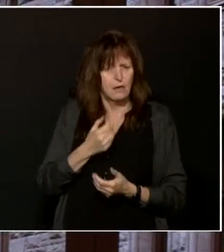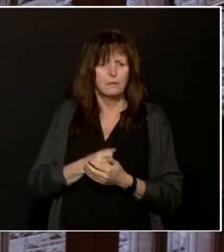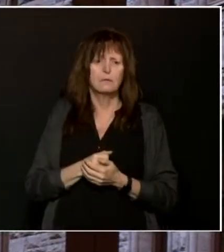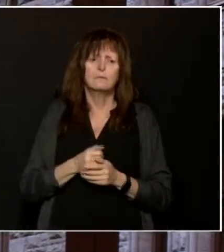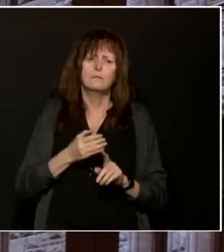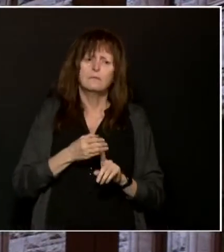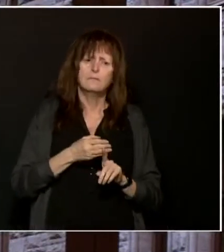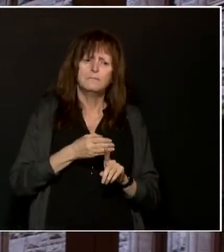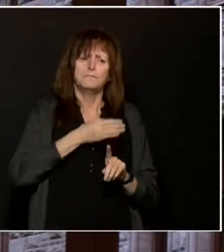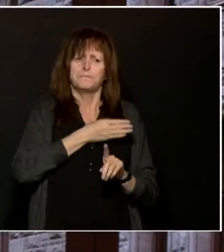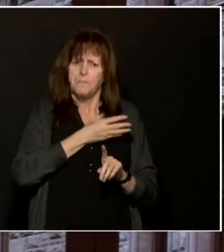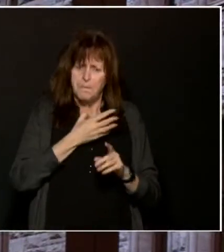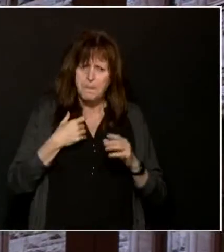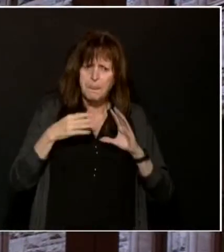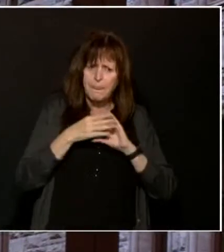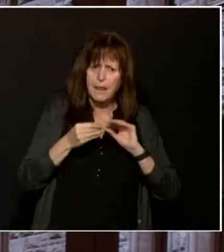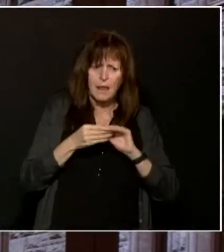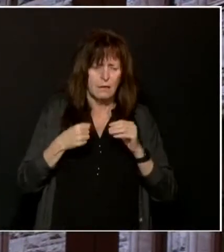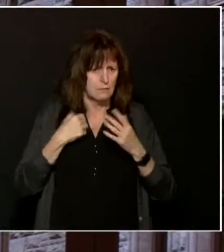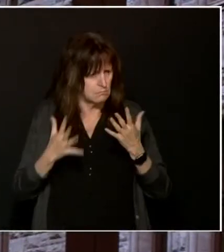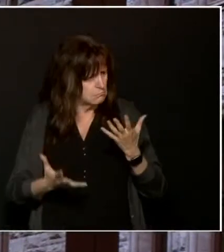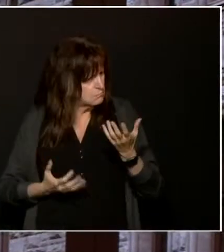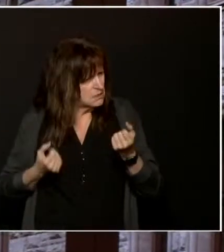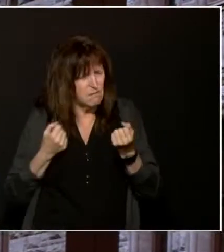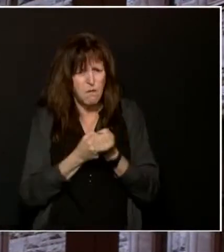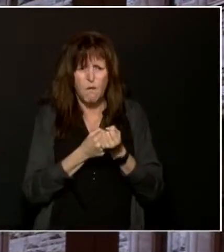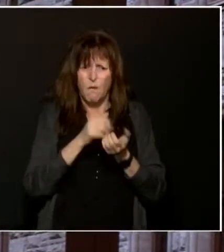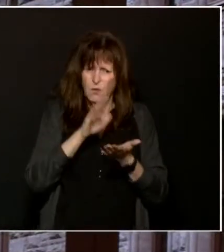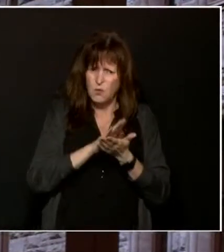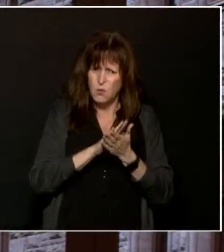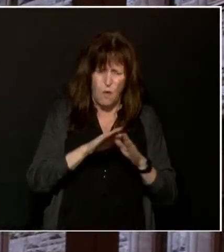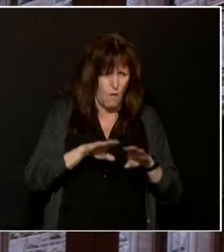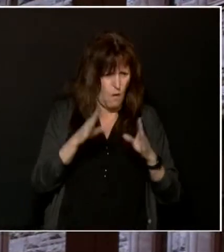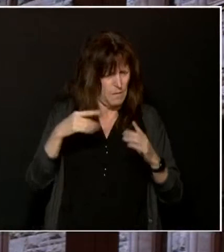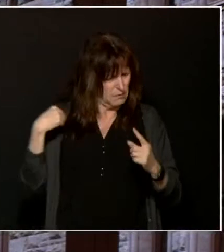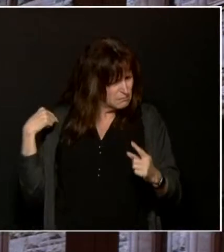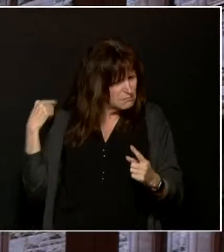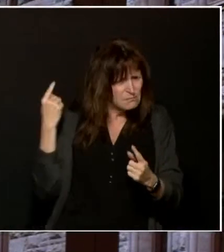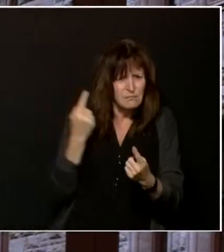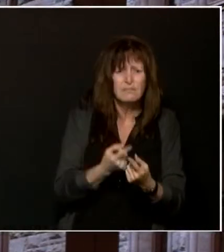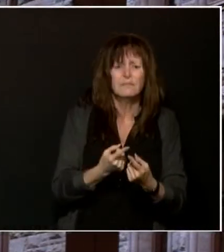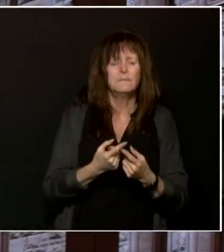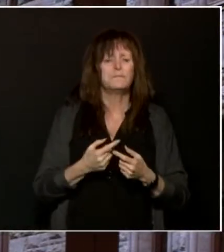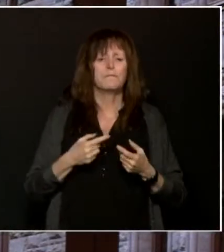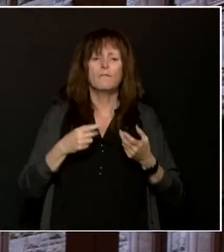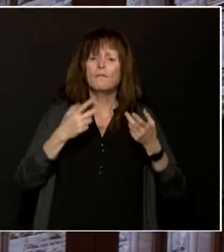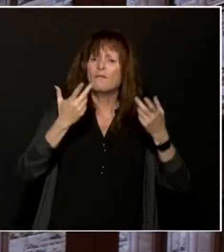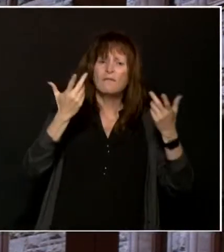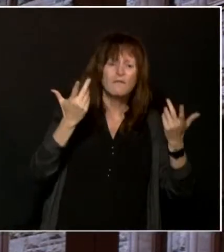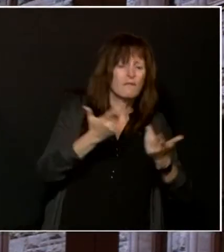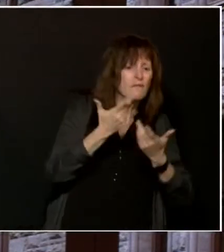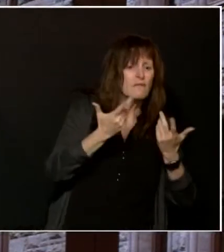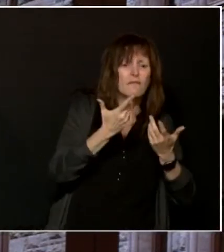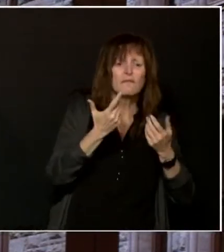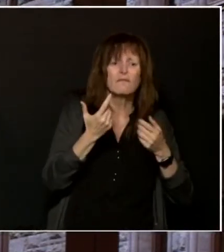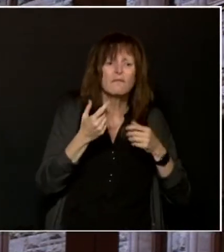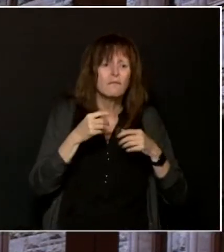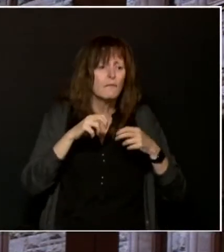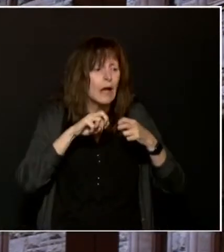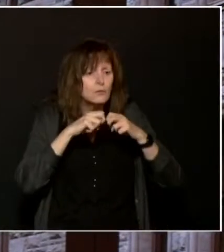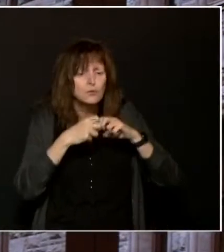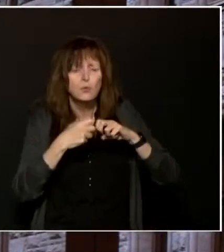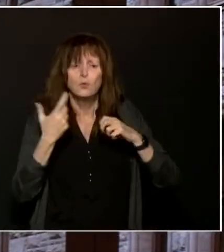opening schools for in-class attendance. The issues around the health of the students and development and other things have